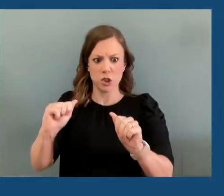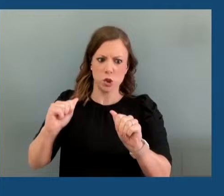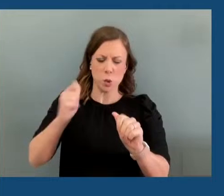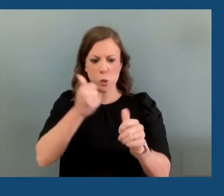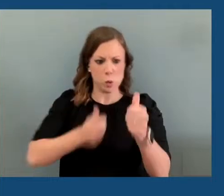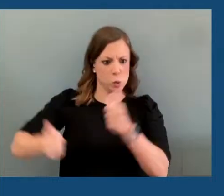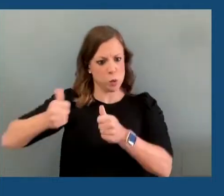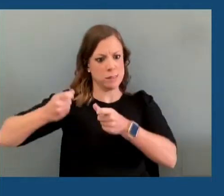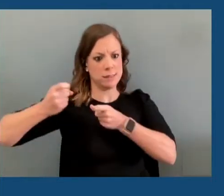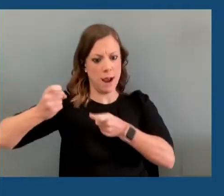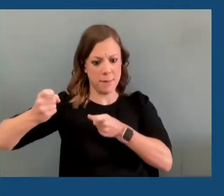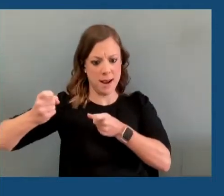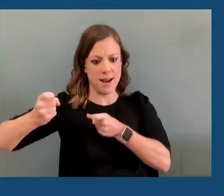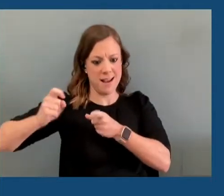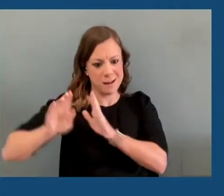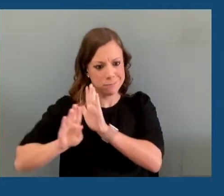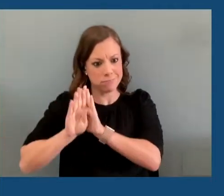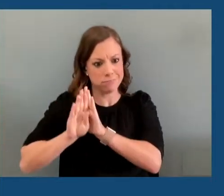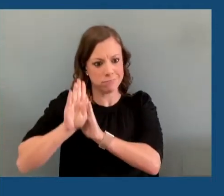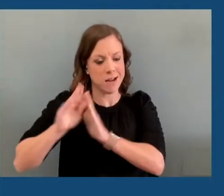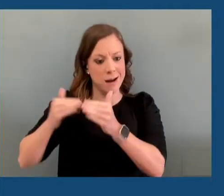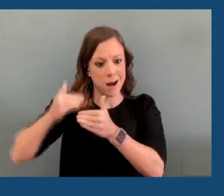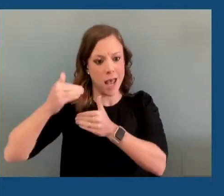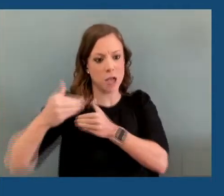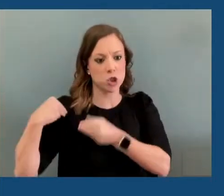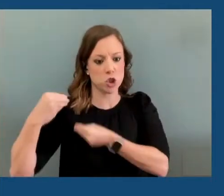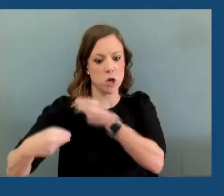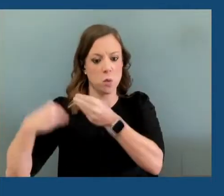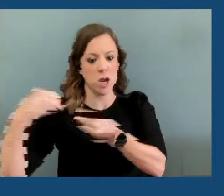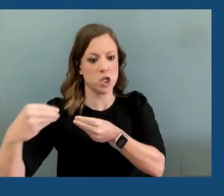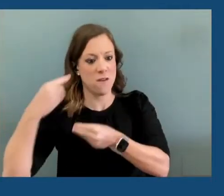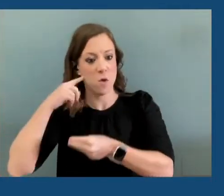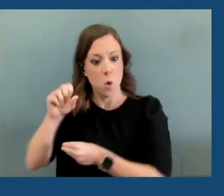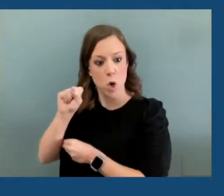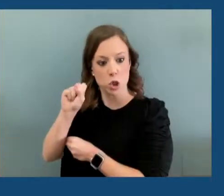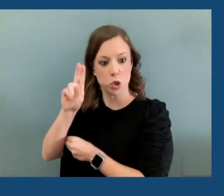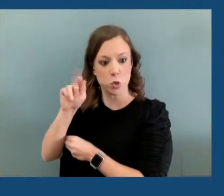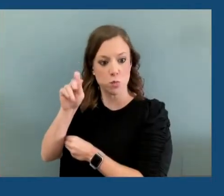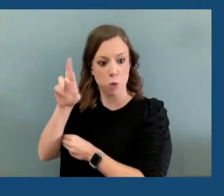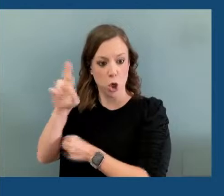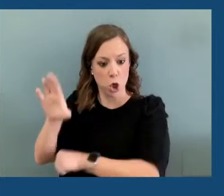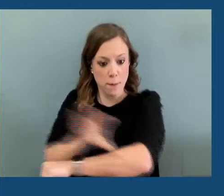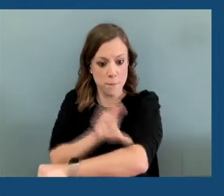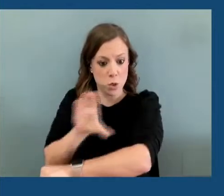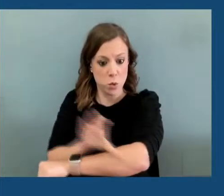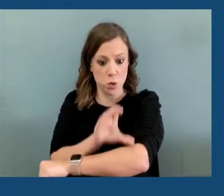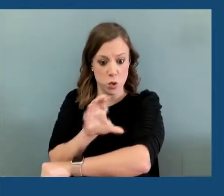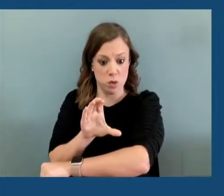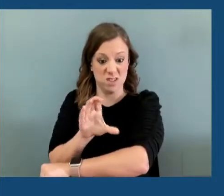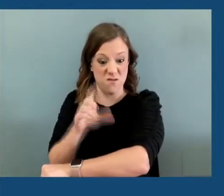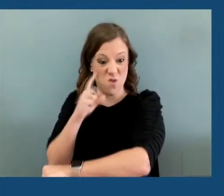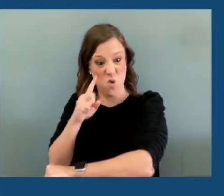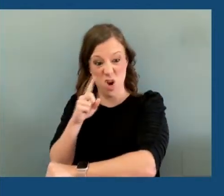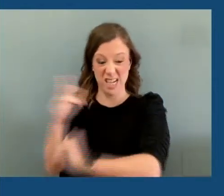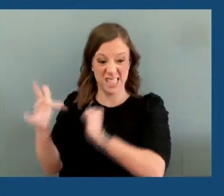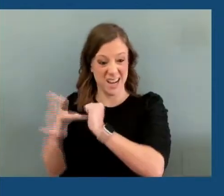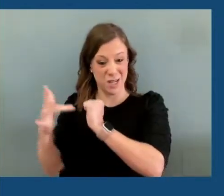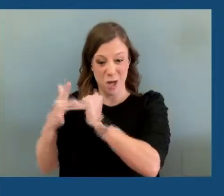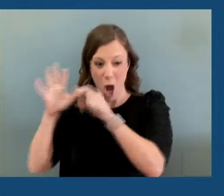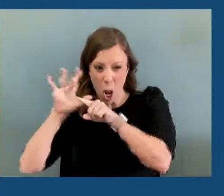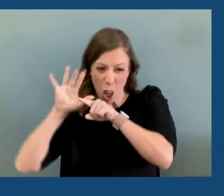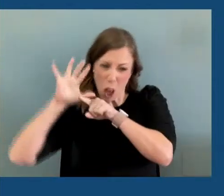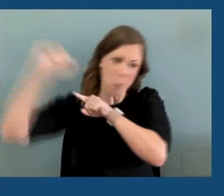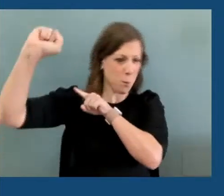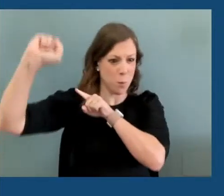of supercomputers capable of making mass technological strides. But here in the United States, those supercomputers also